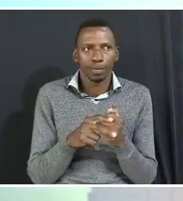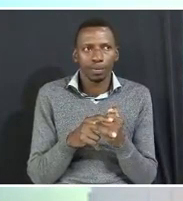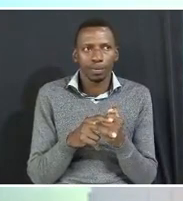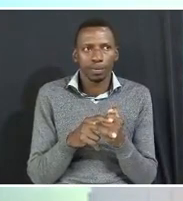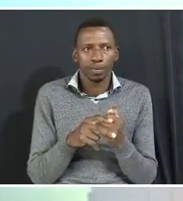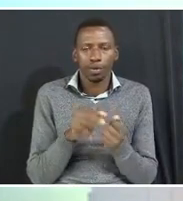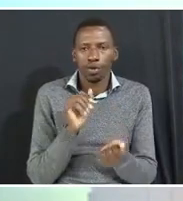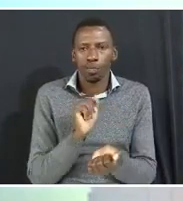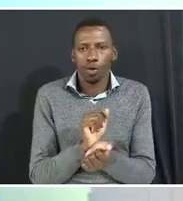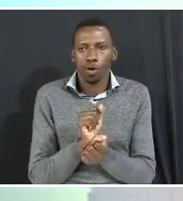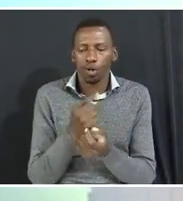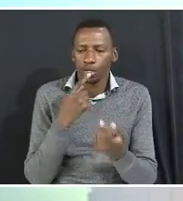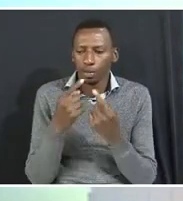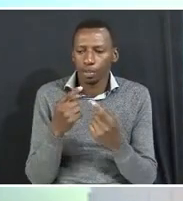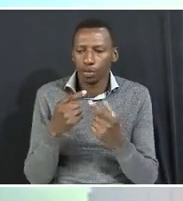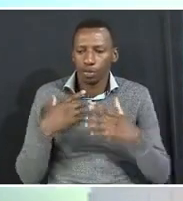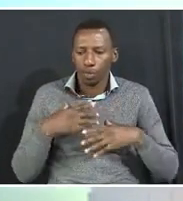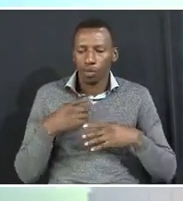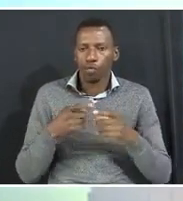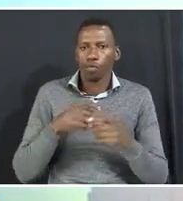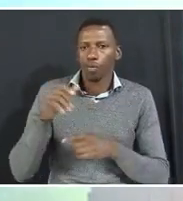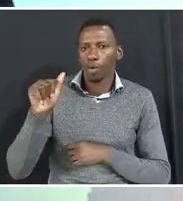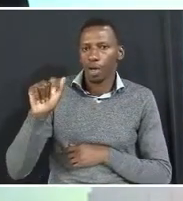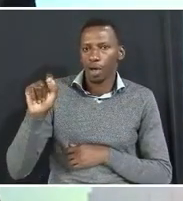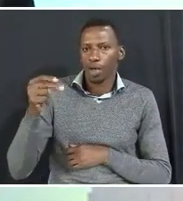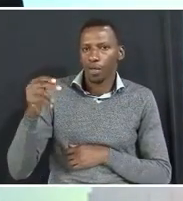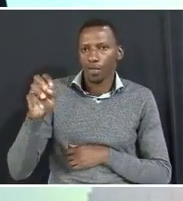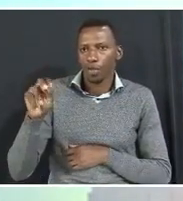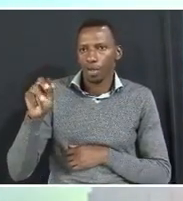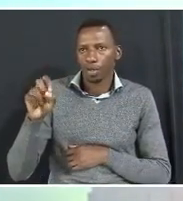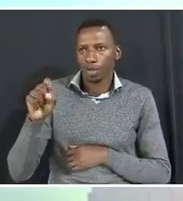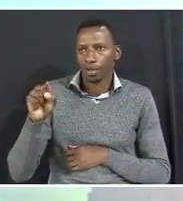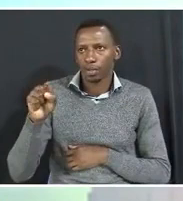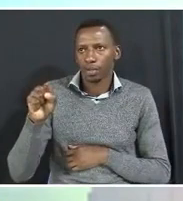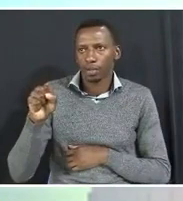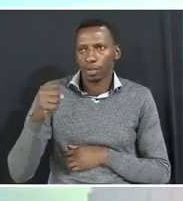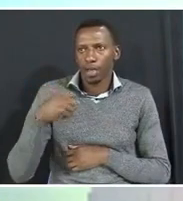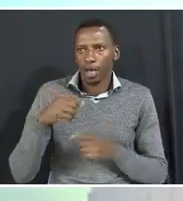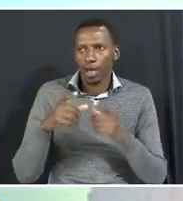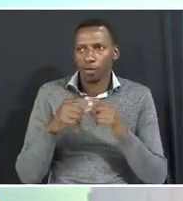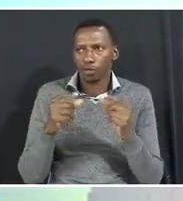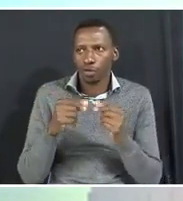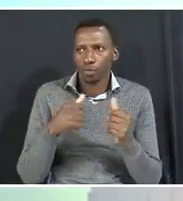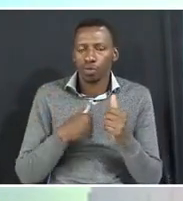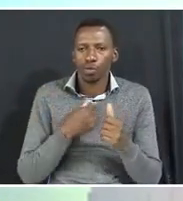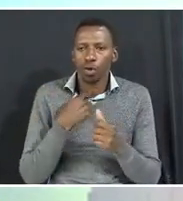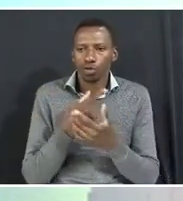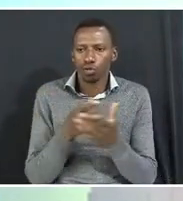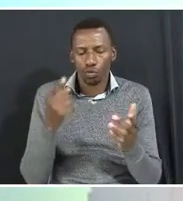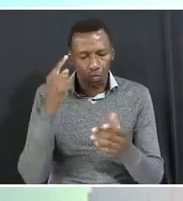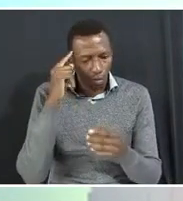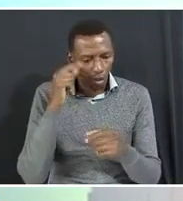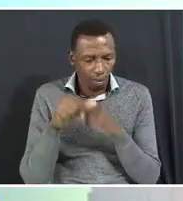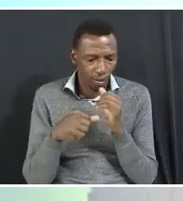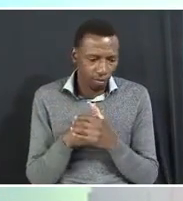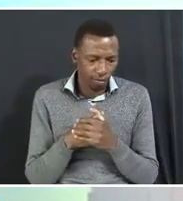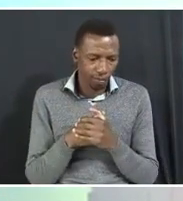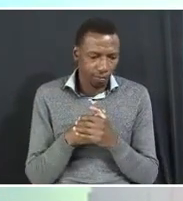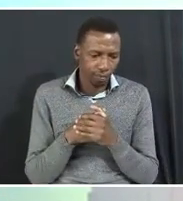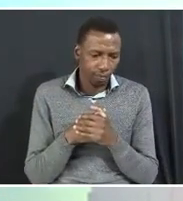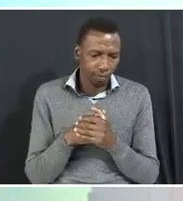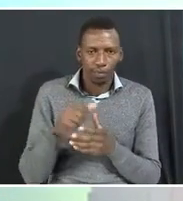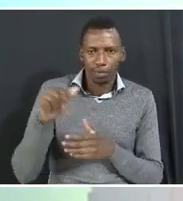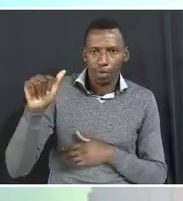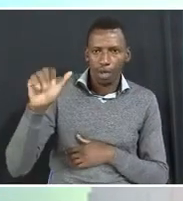the men of Athens, and he makes a statement that I want you to reflect on together with me. Acts 17